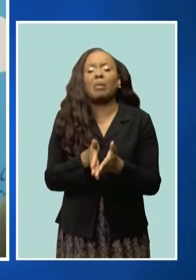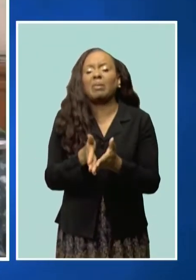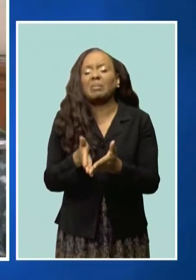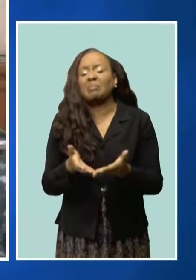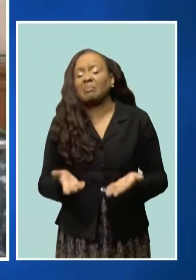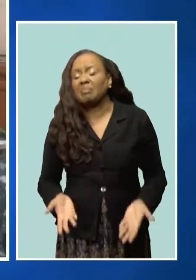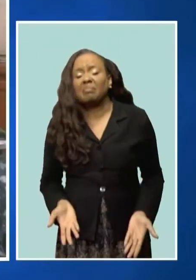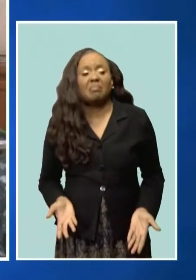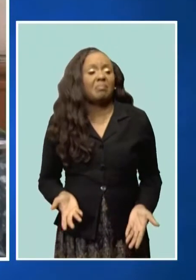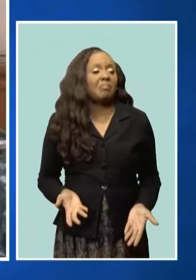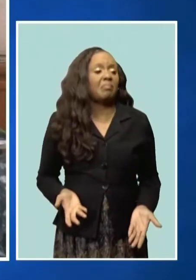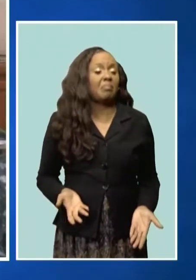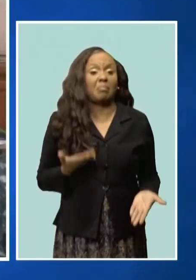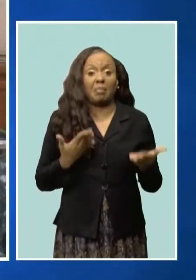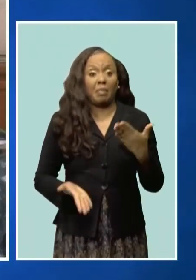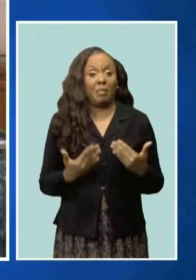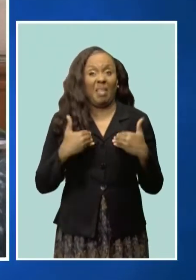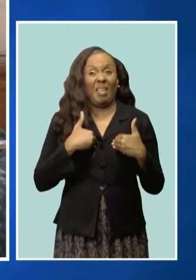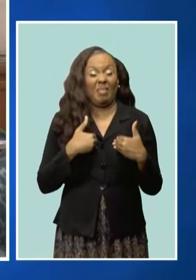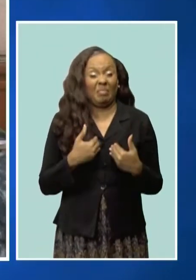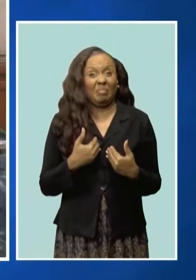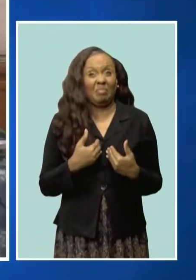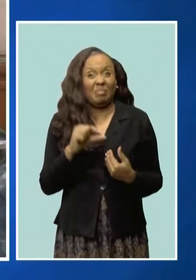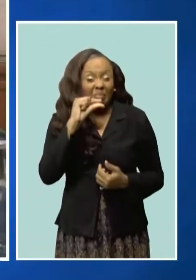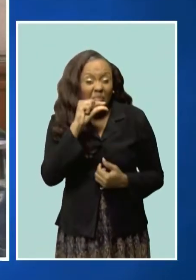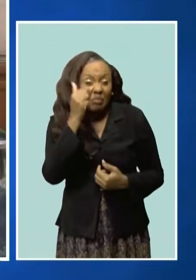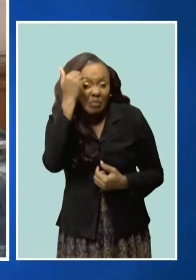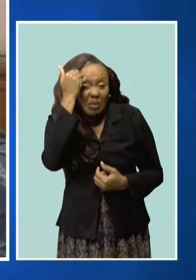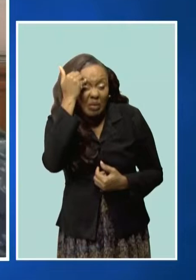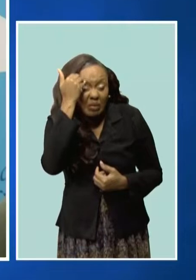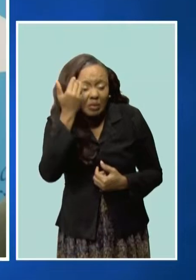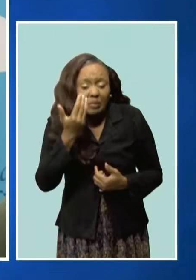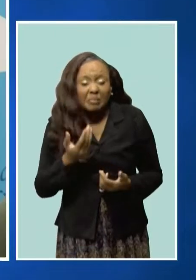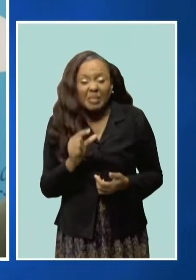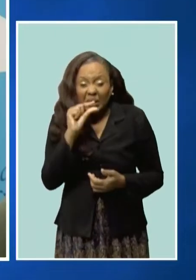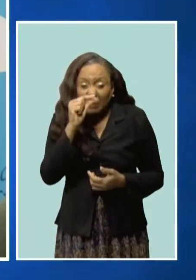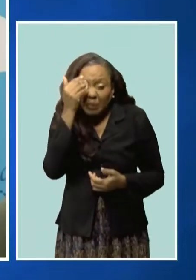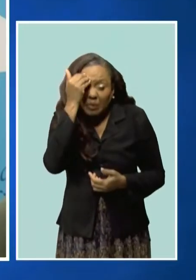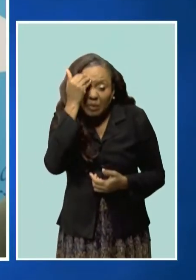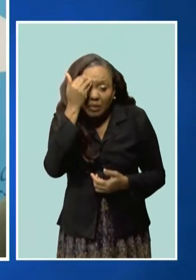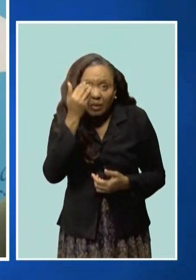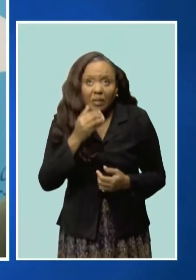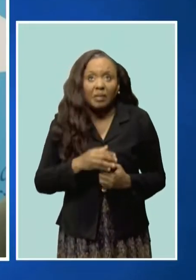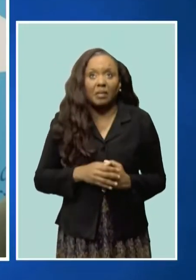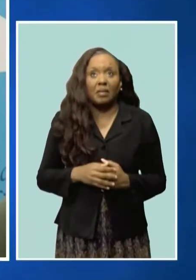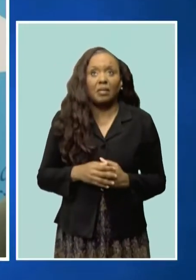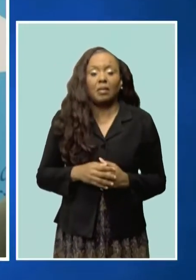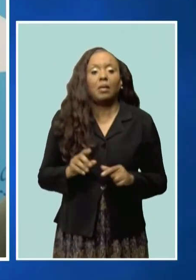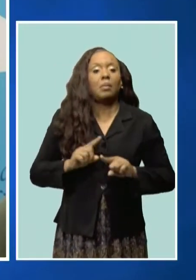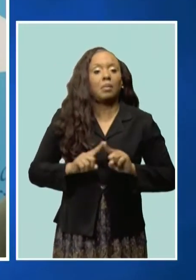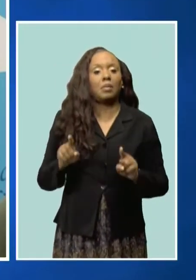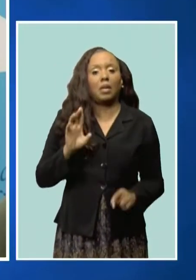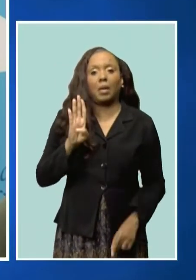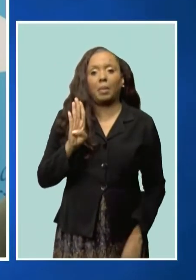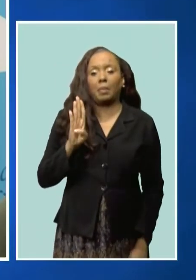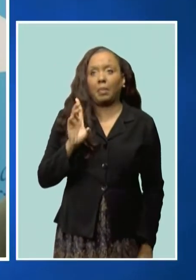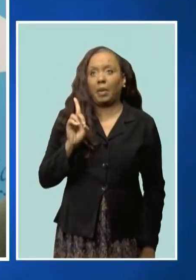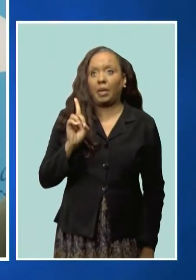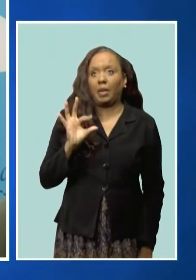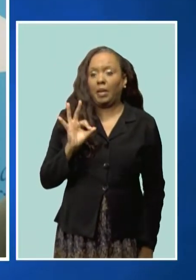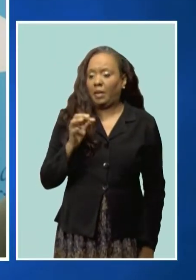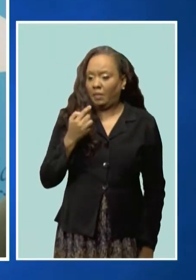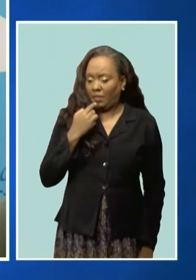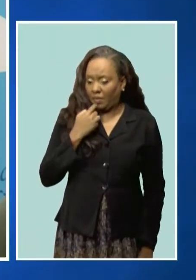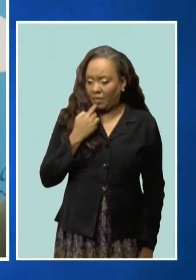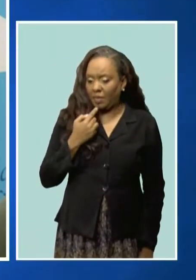have a knowledge and an idea, but the BDF, as they speak to you, they would show you that there is more to